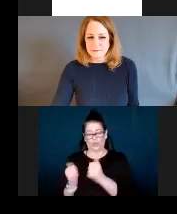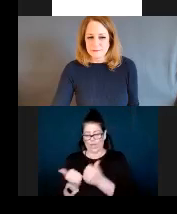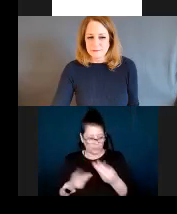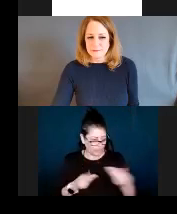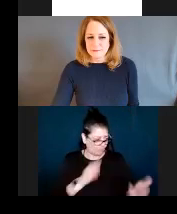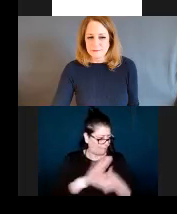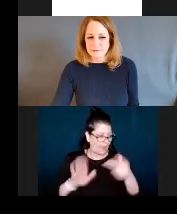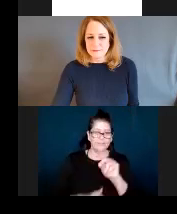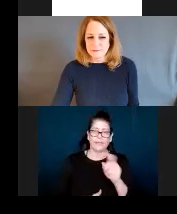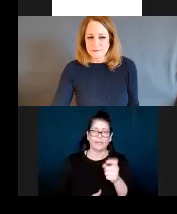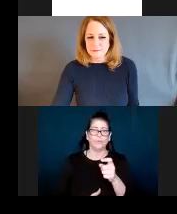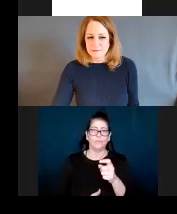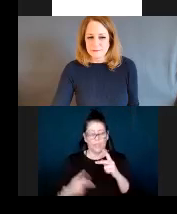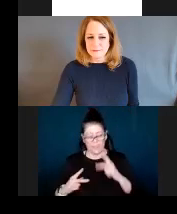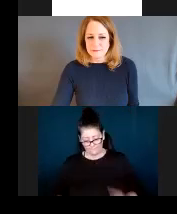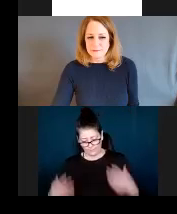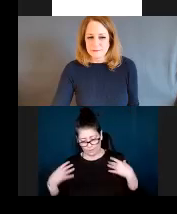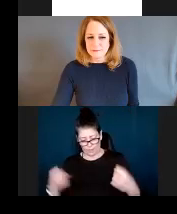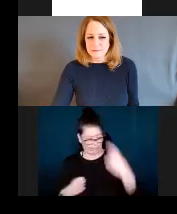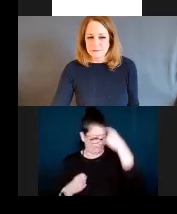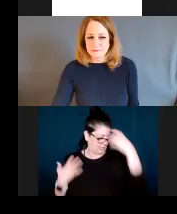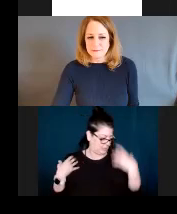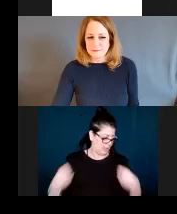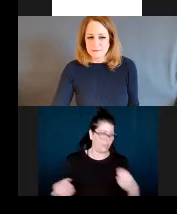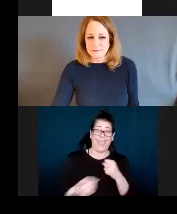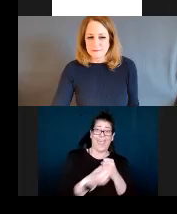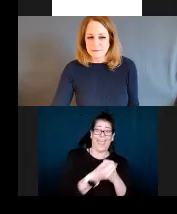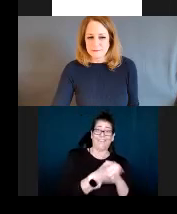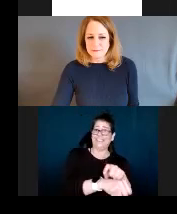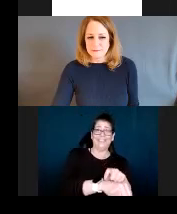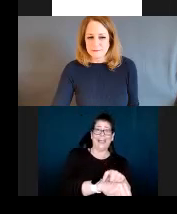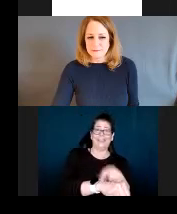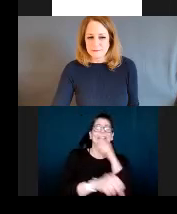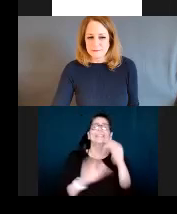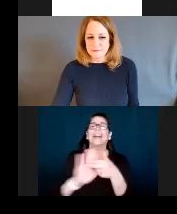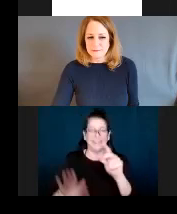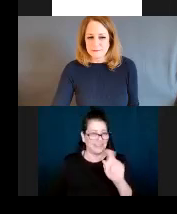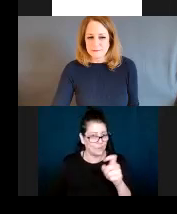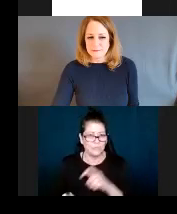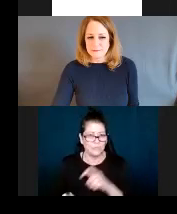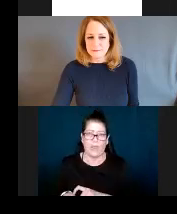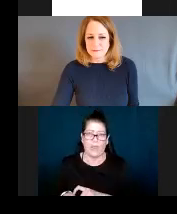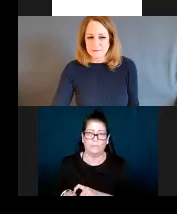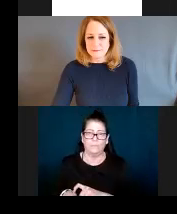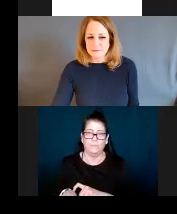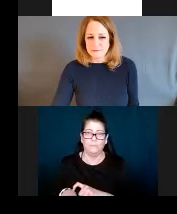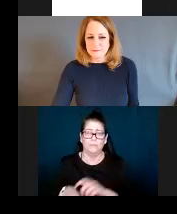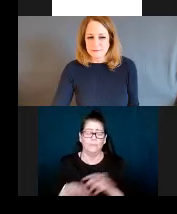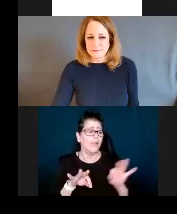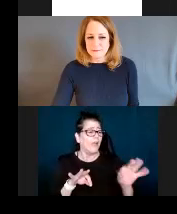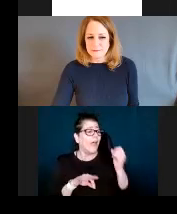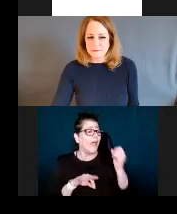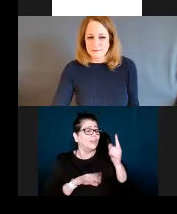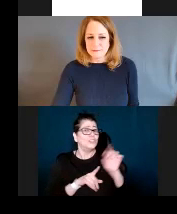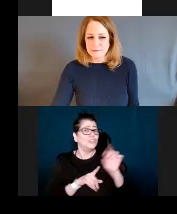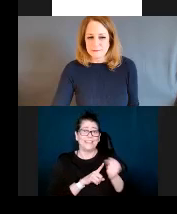physical or mental health, advocacy is not the time to do that. Tell the survivor that you understand their situation. This can be a